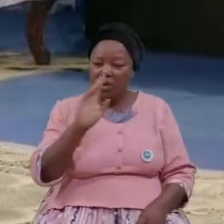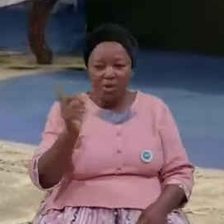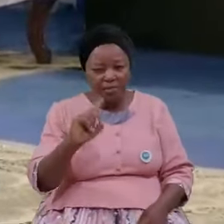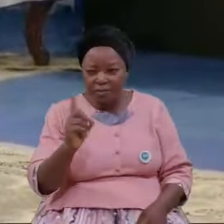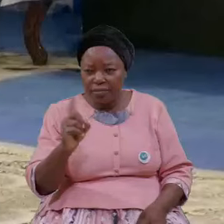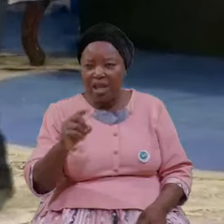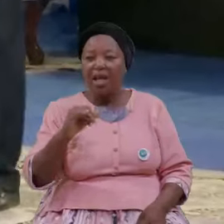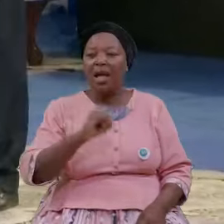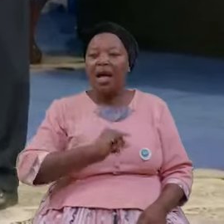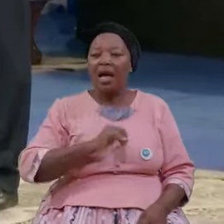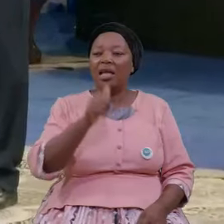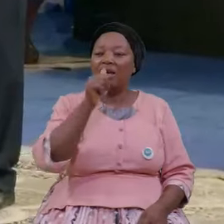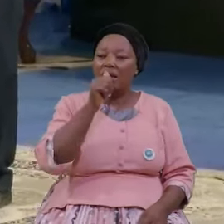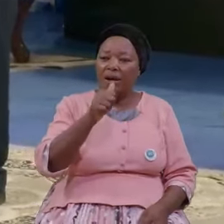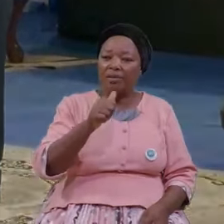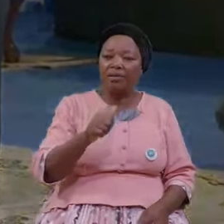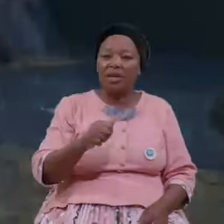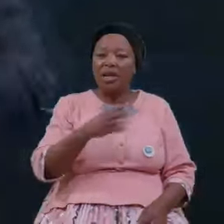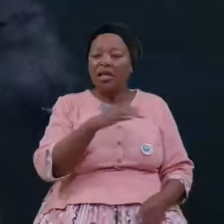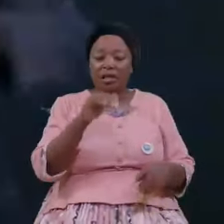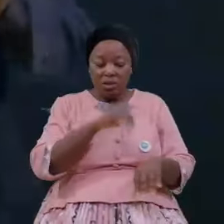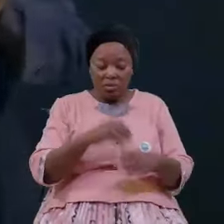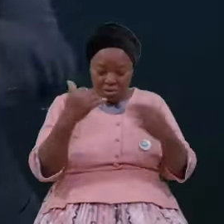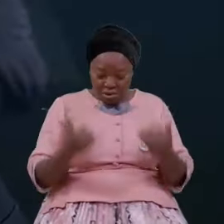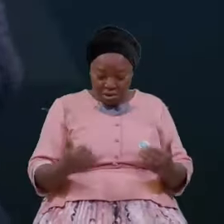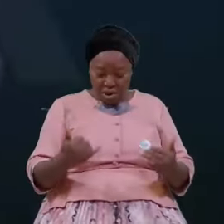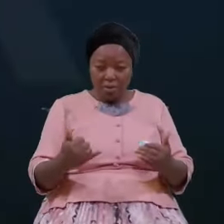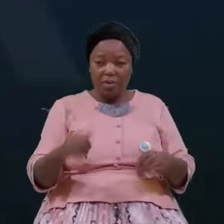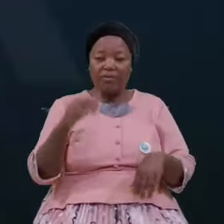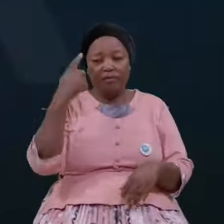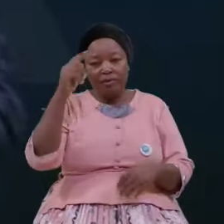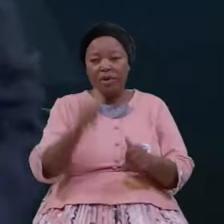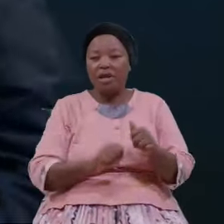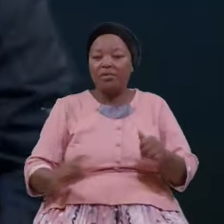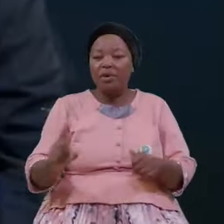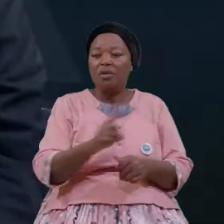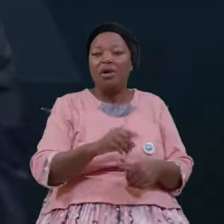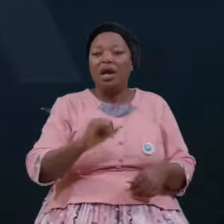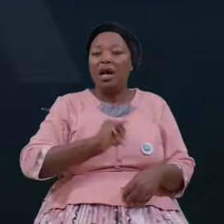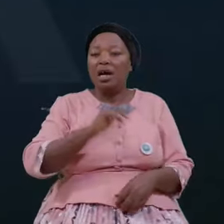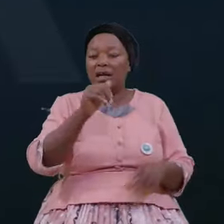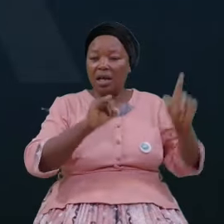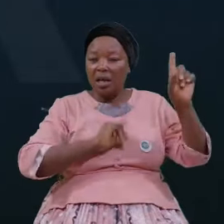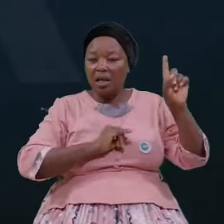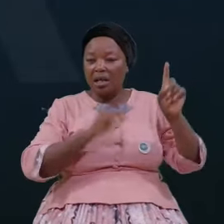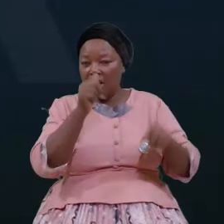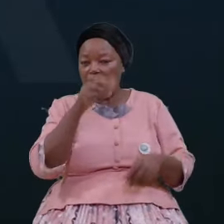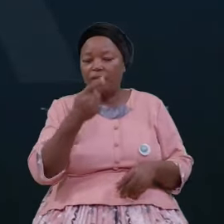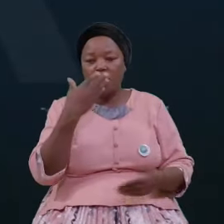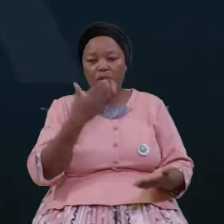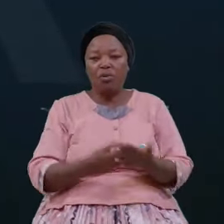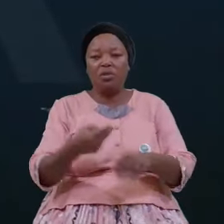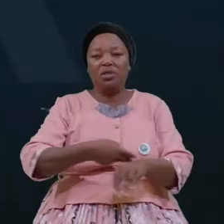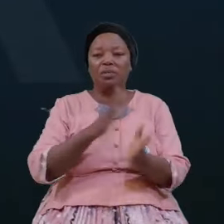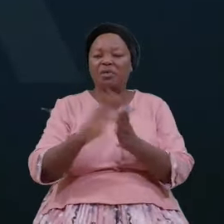am at the present day. For everyone, I am the good shepherd. He'll never do any